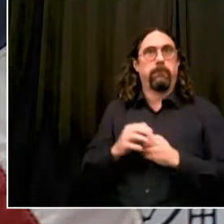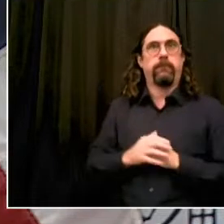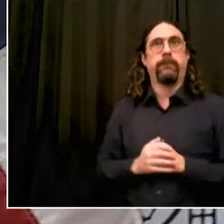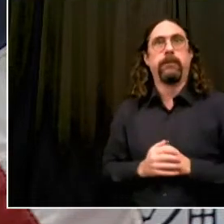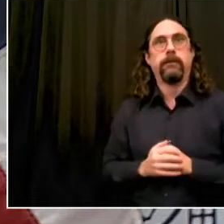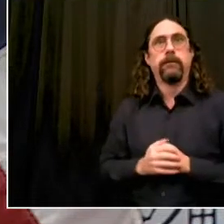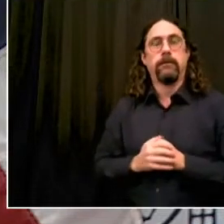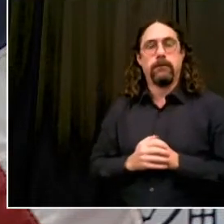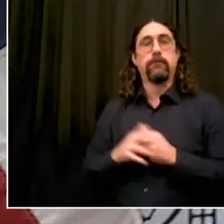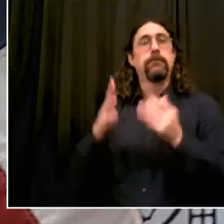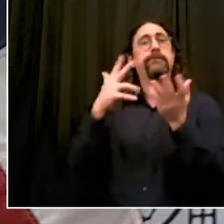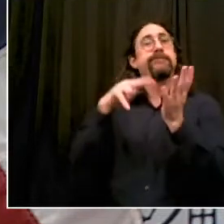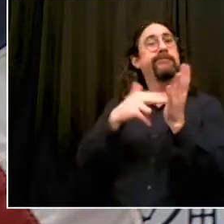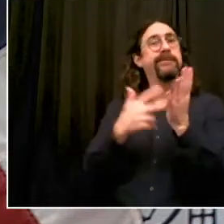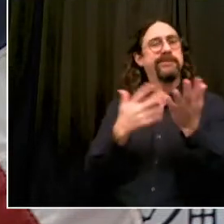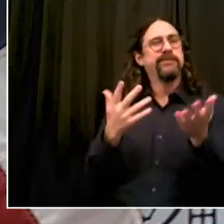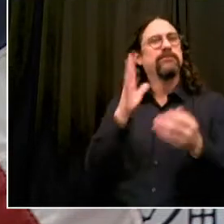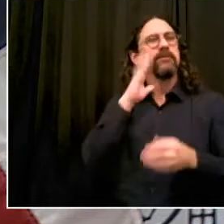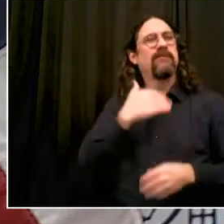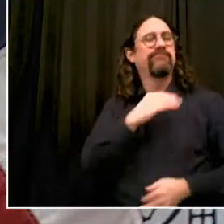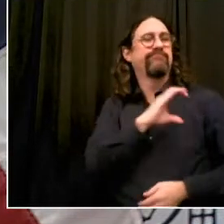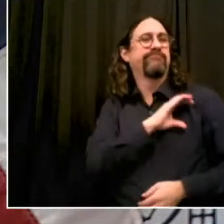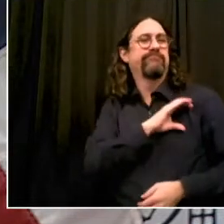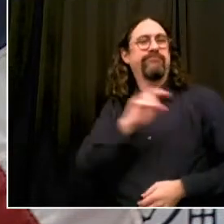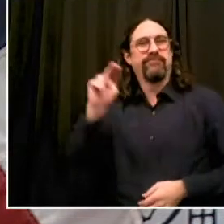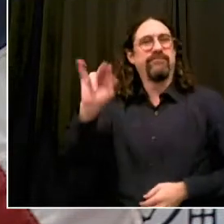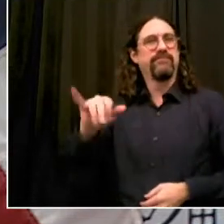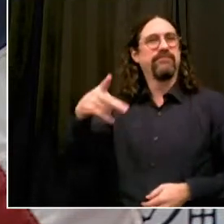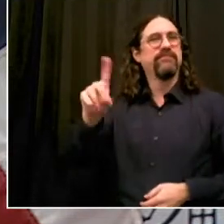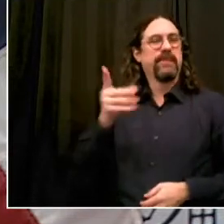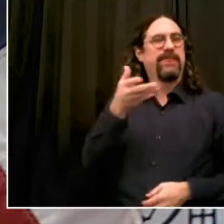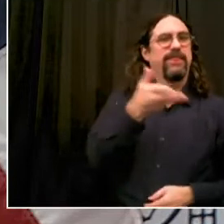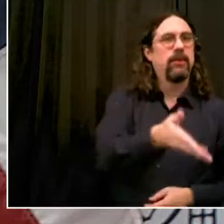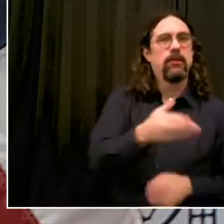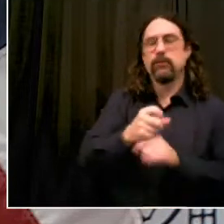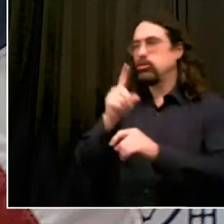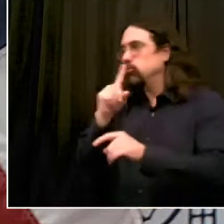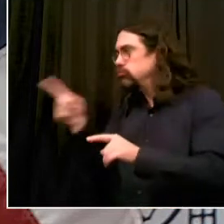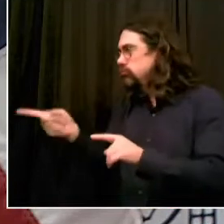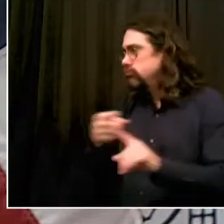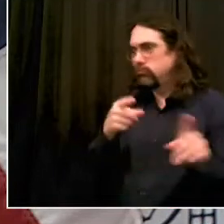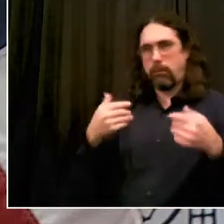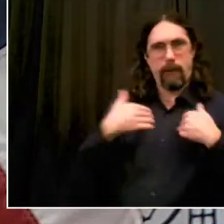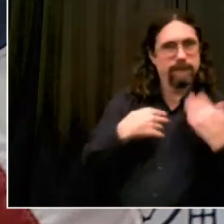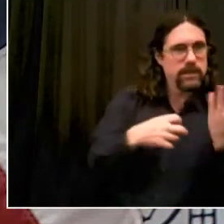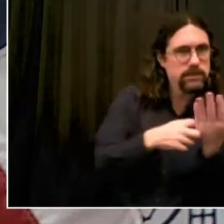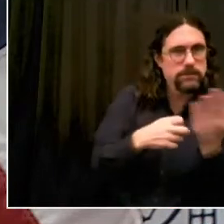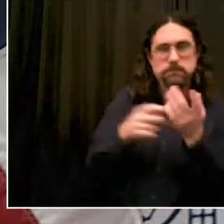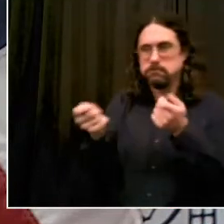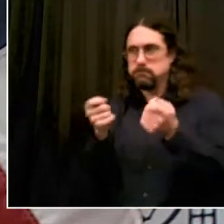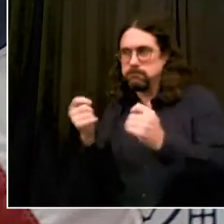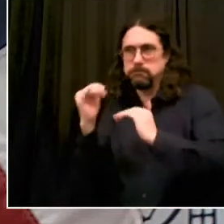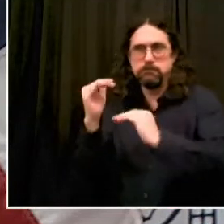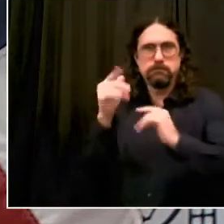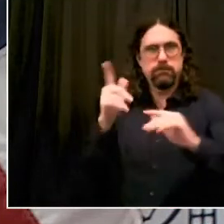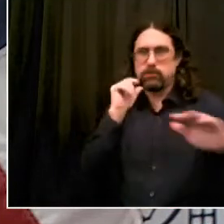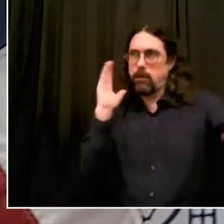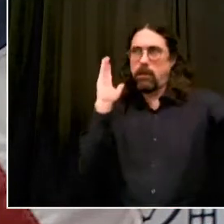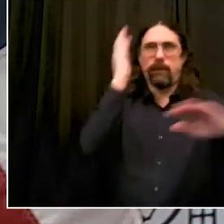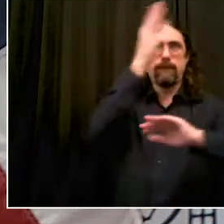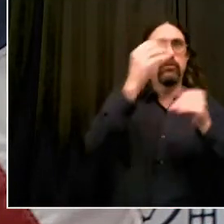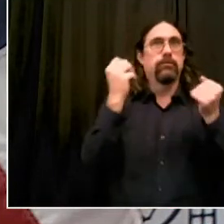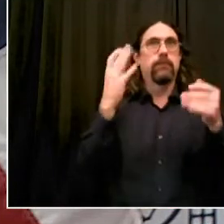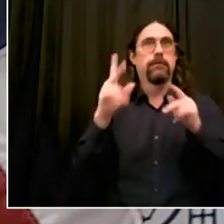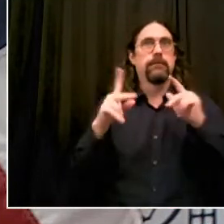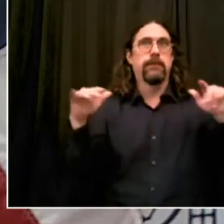sure there's ample space like we did in previous years where we closed off some lanes of traffic. But again, remember, we want to make